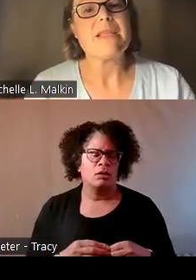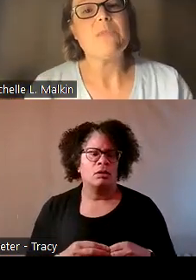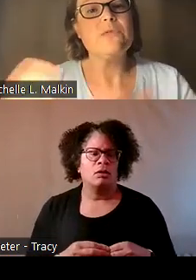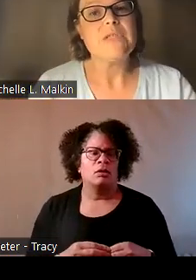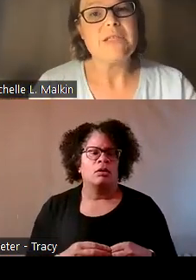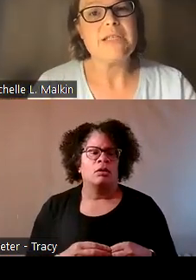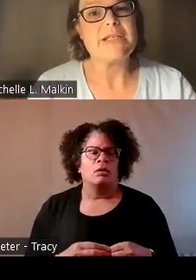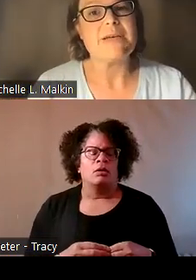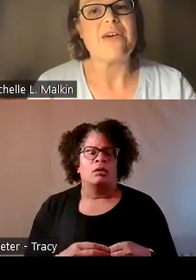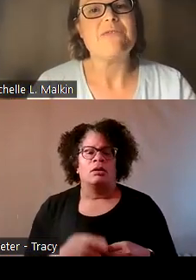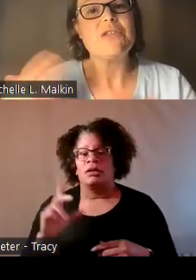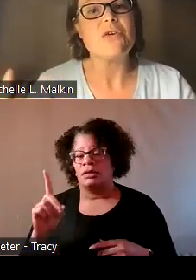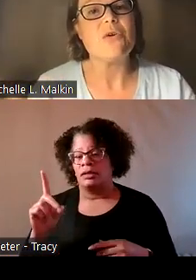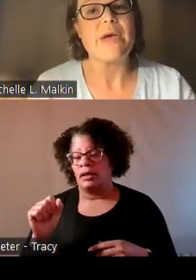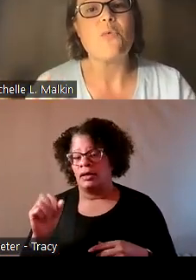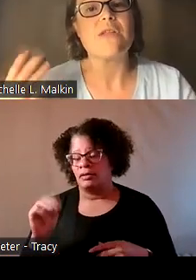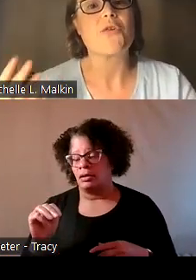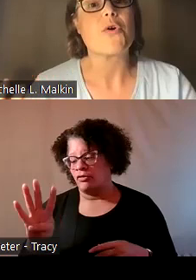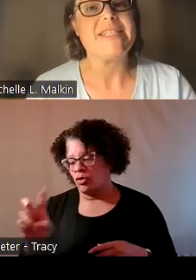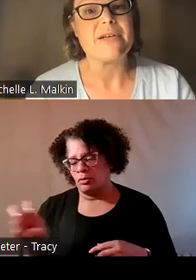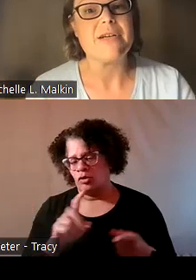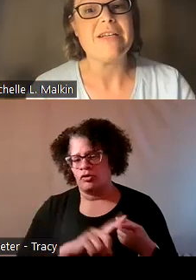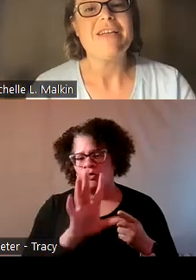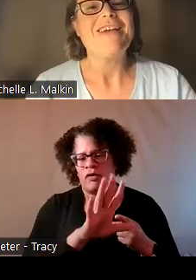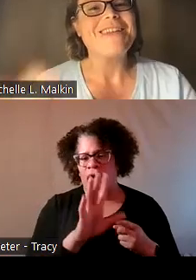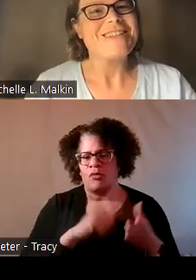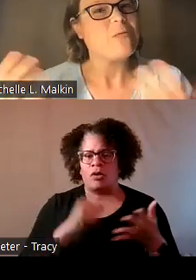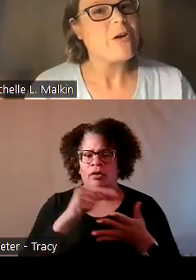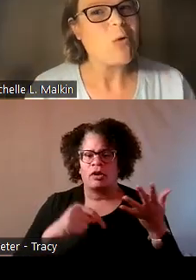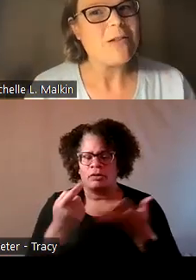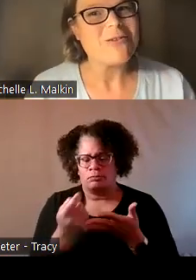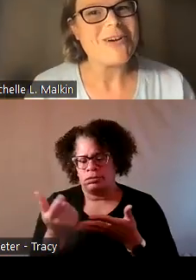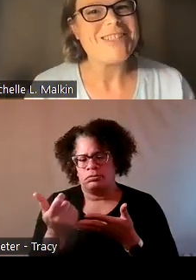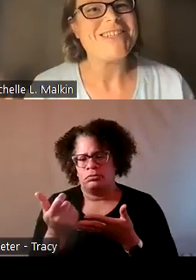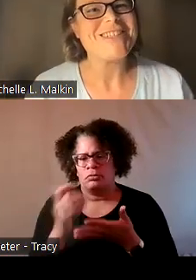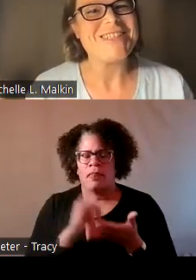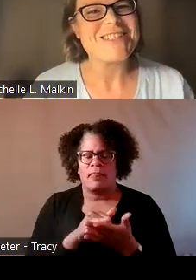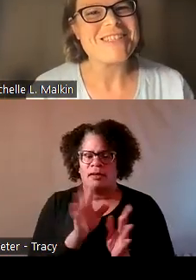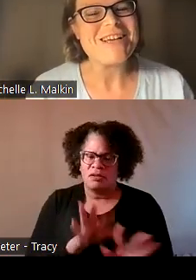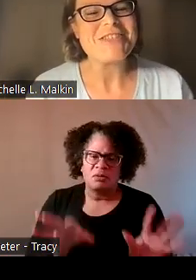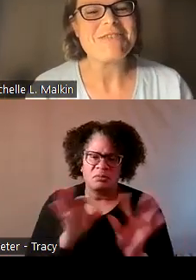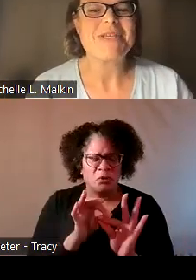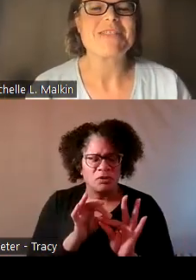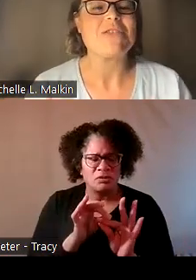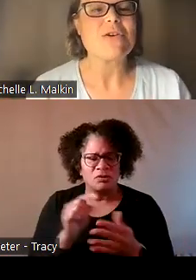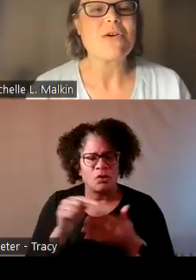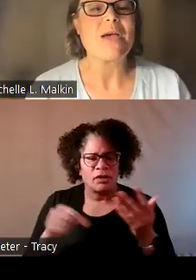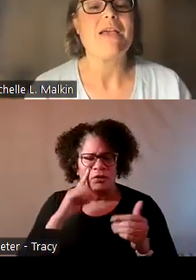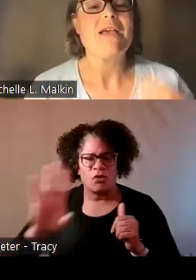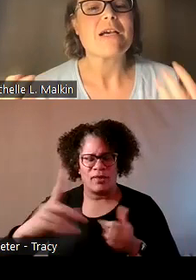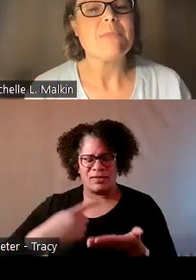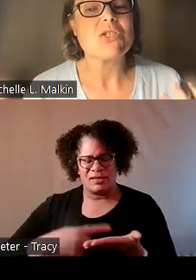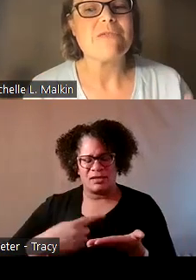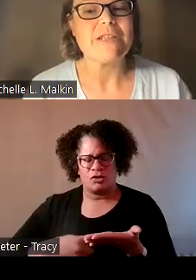time that they moved the DSM-5, they took away one of the criteria. And that is a very relevant criteria to this discussion because they took